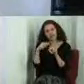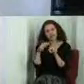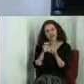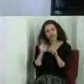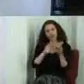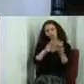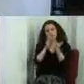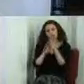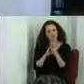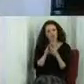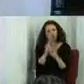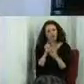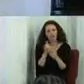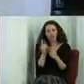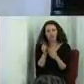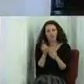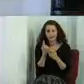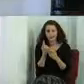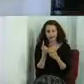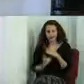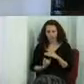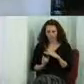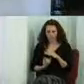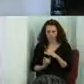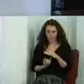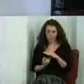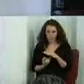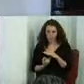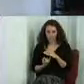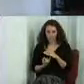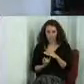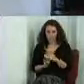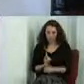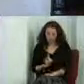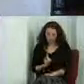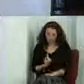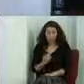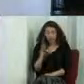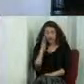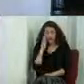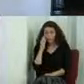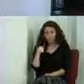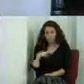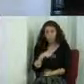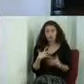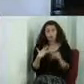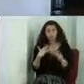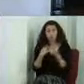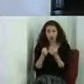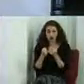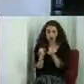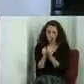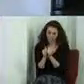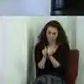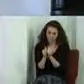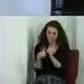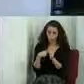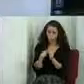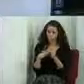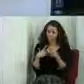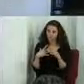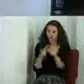place of being on our own. I know that we are stronger together. We are stronger